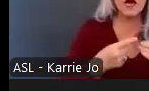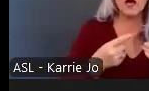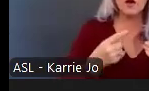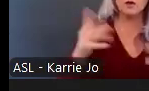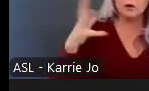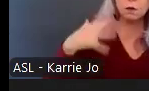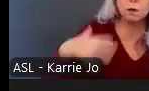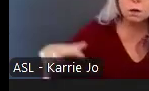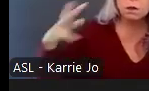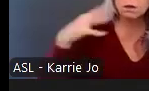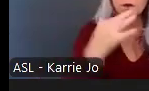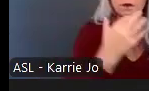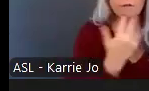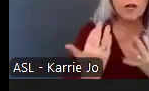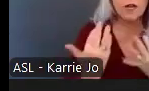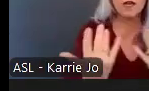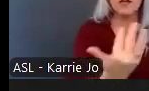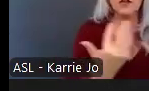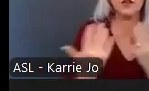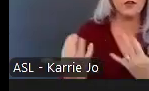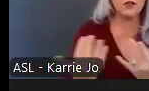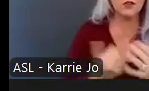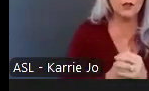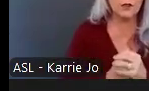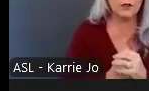on the landscape and showing that